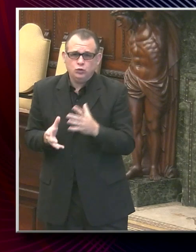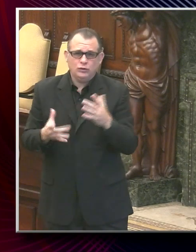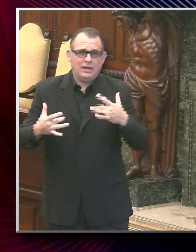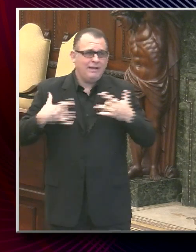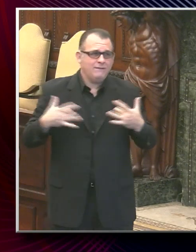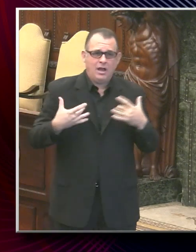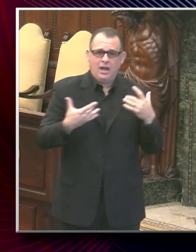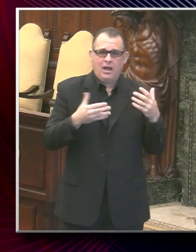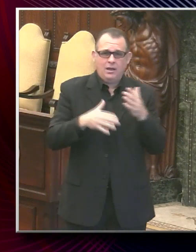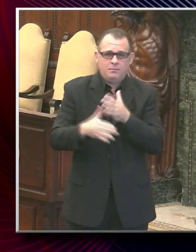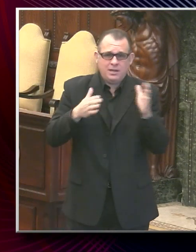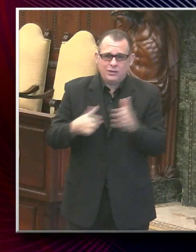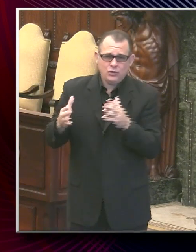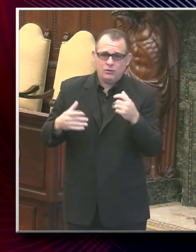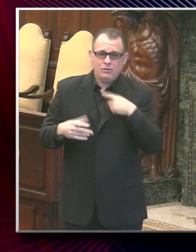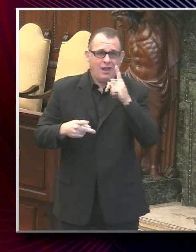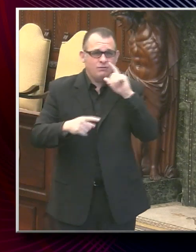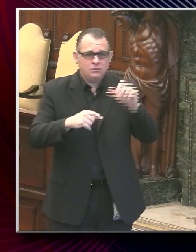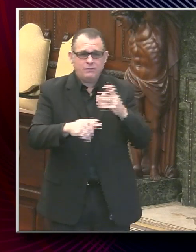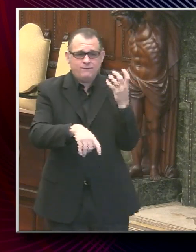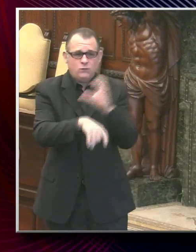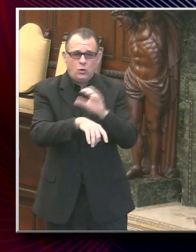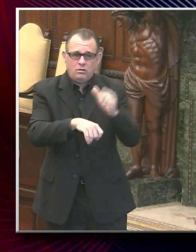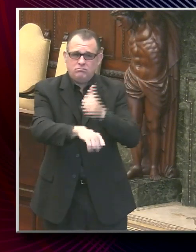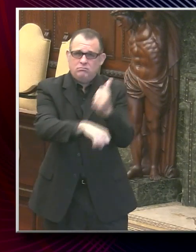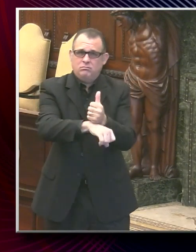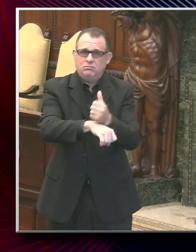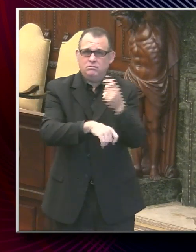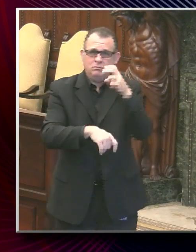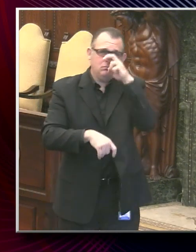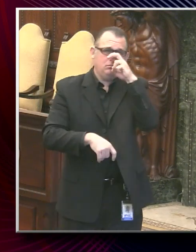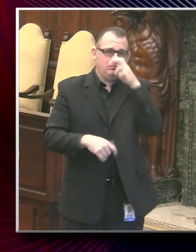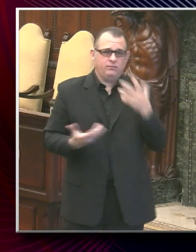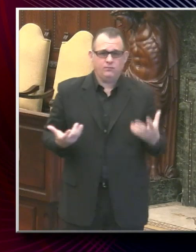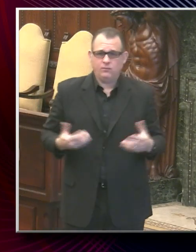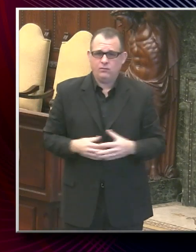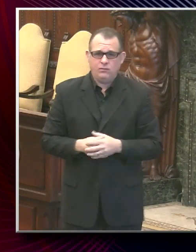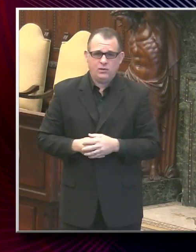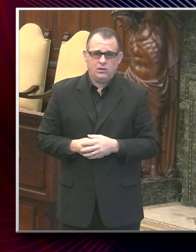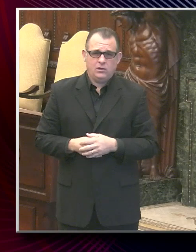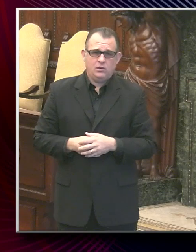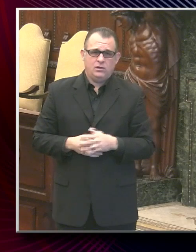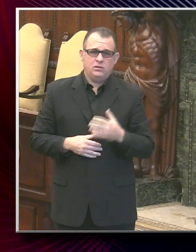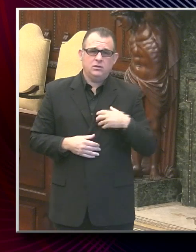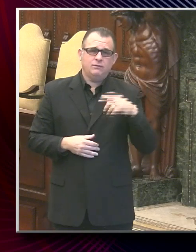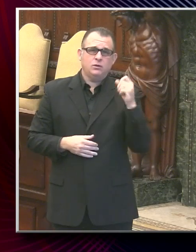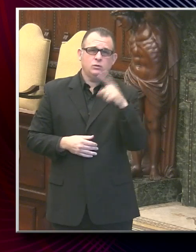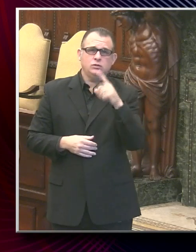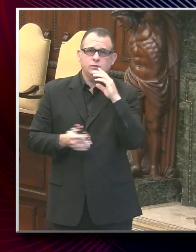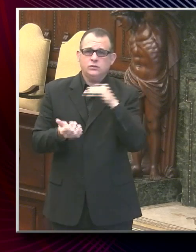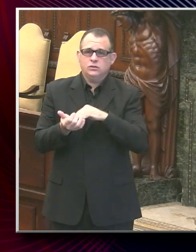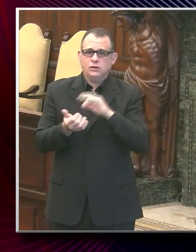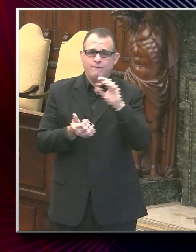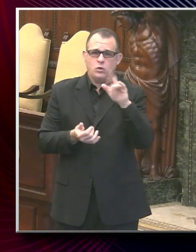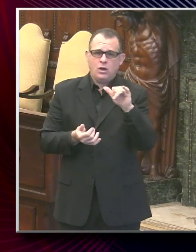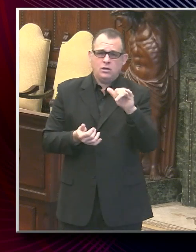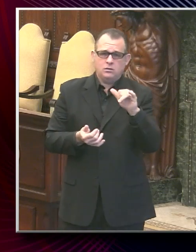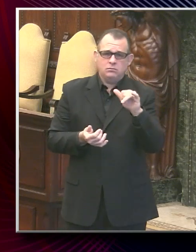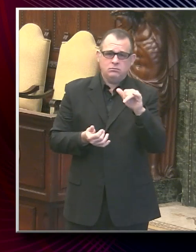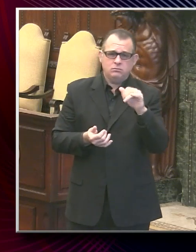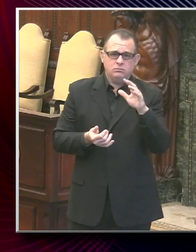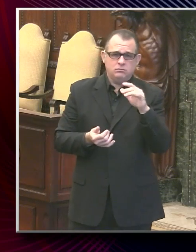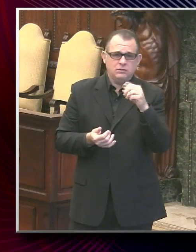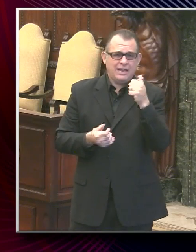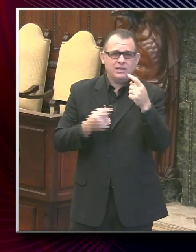to enforce like you're envisioning. And for Dr. Farley, obviously there's a lot of questions surrounding the NFL,